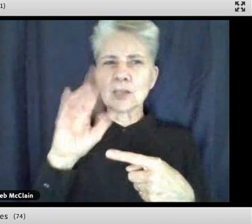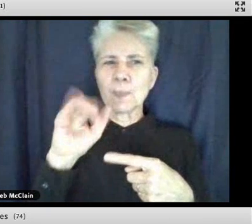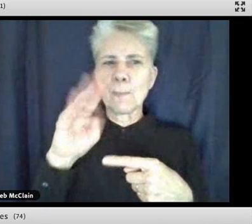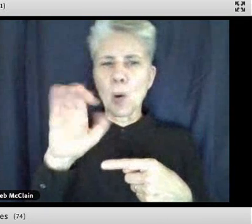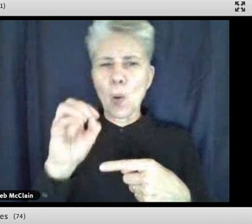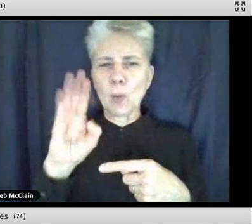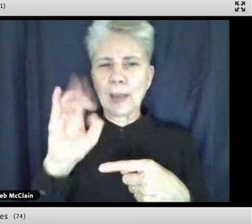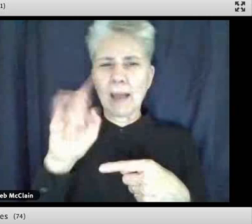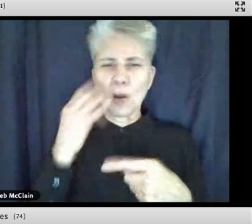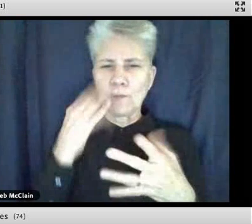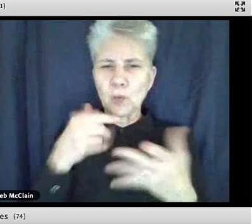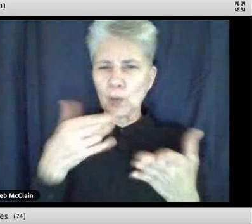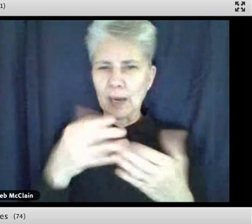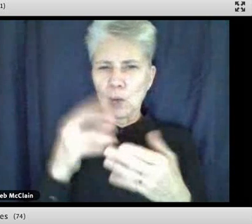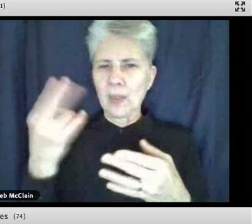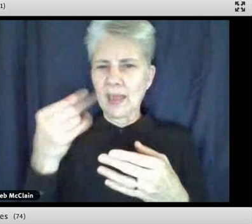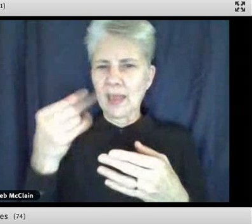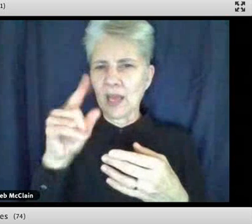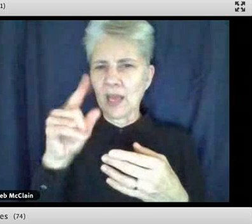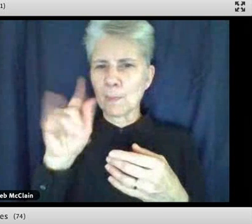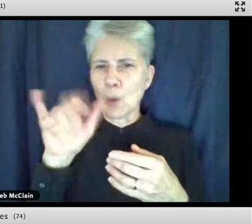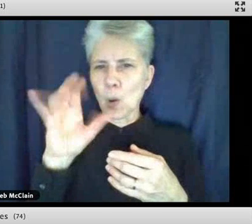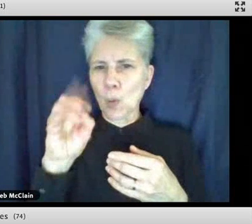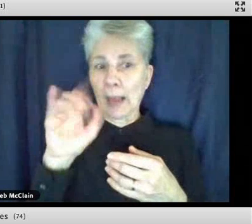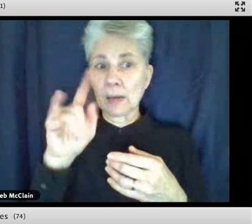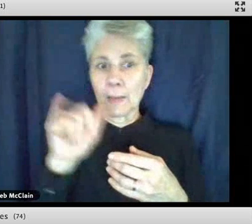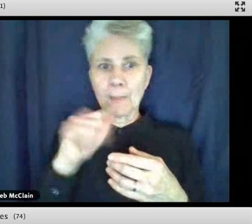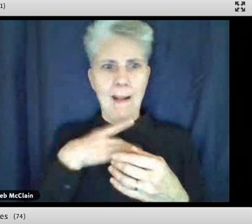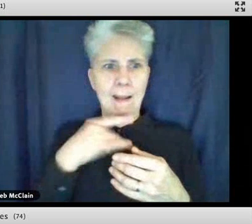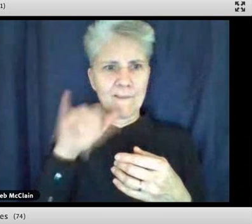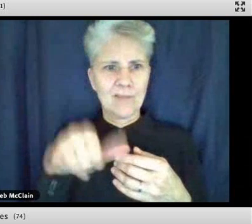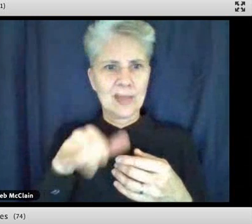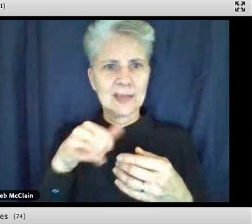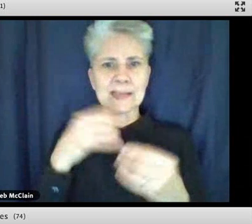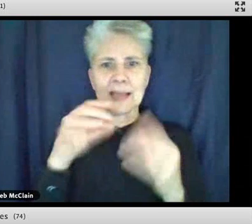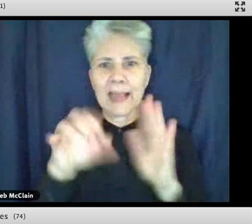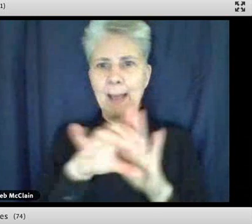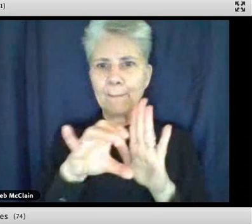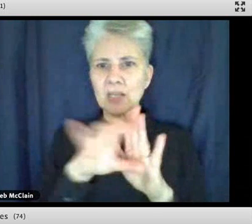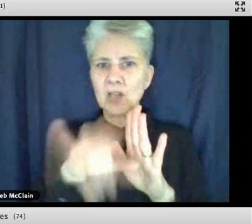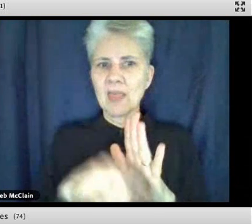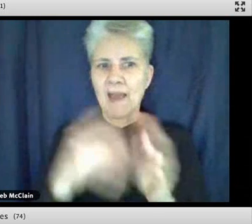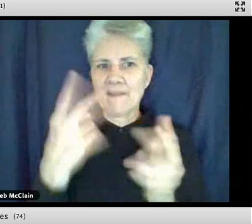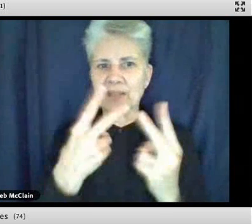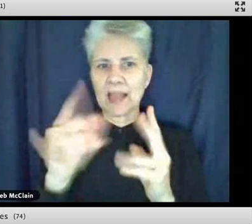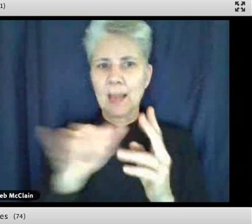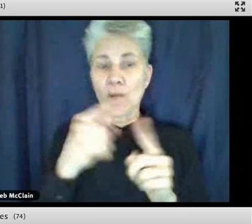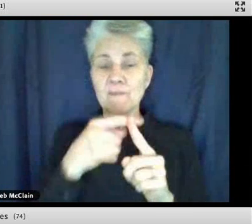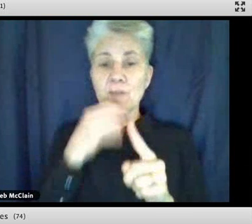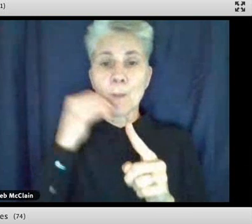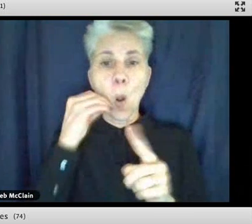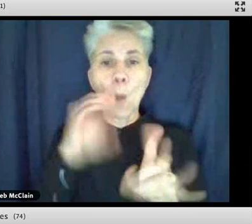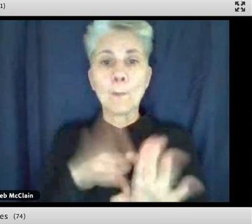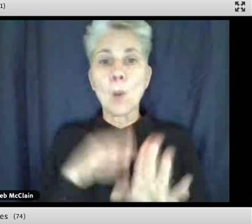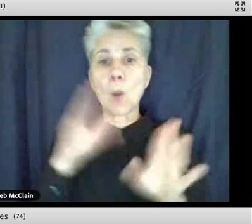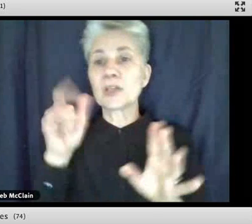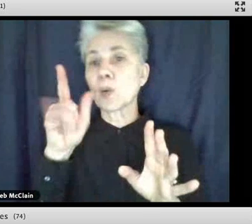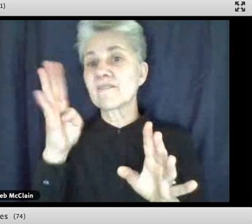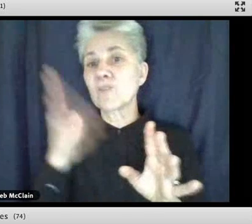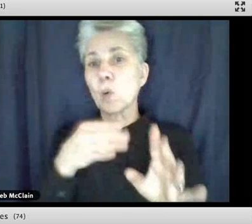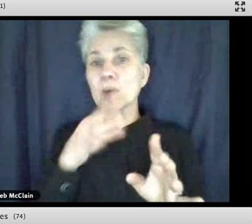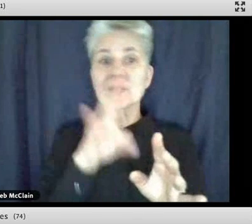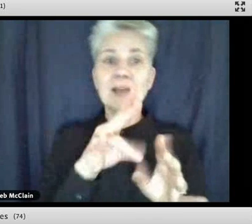but I love this image right here. Visit the library from home. Open 24/7 for you. Learning and fun for all ages. So even